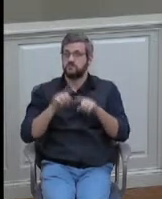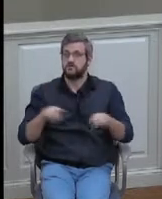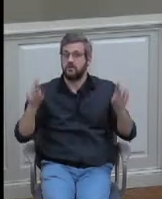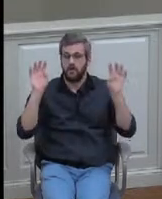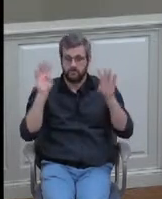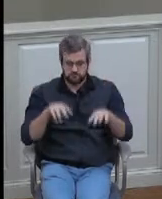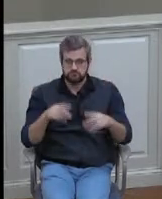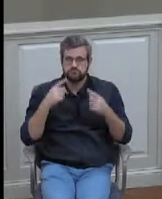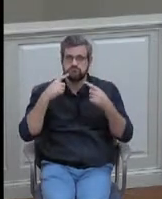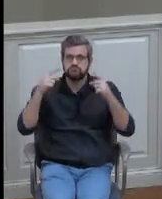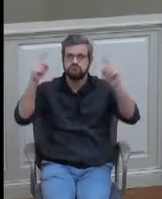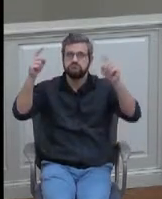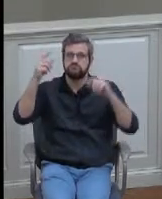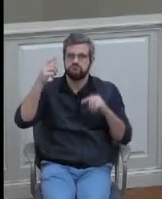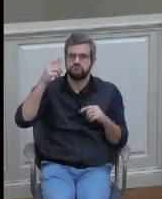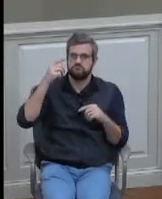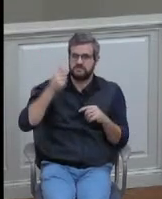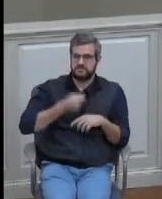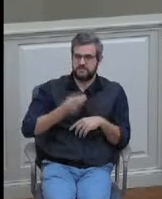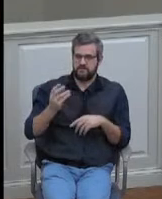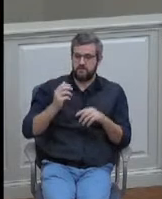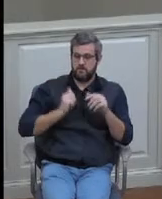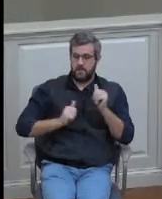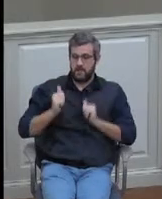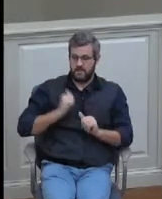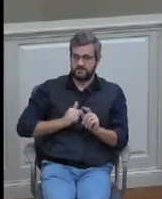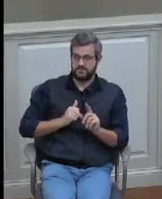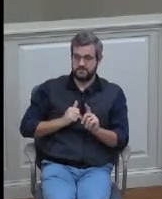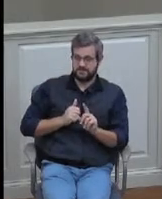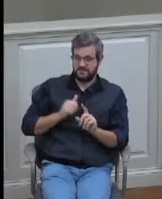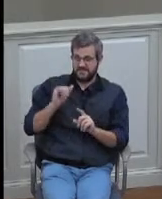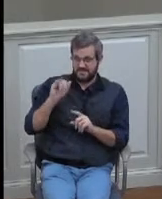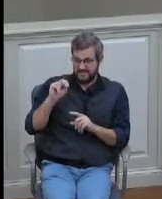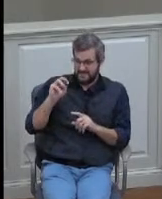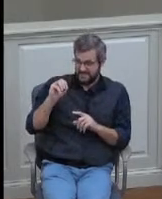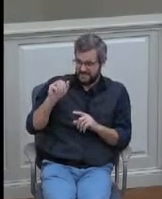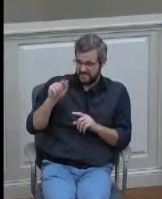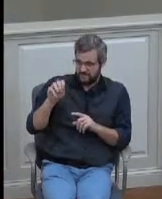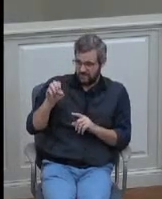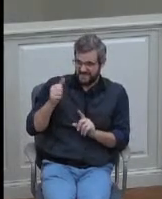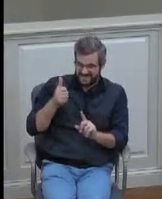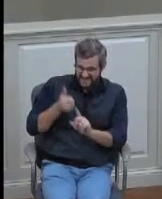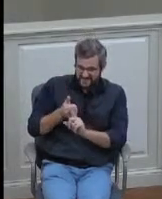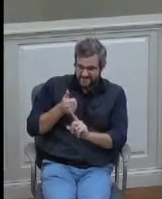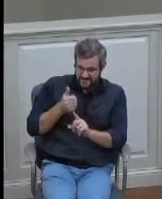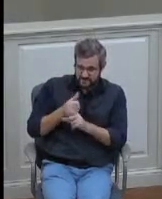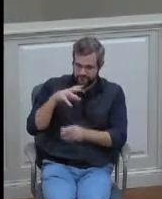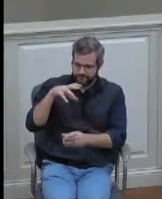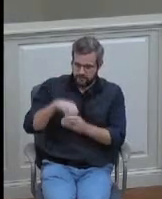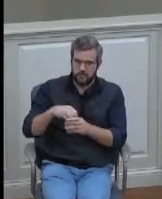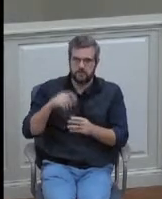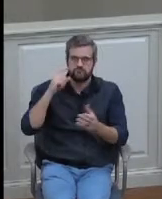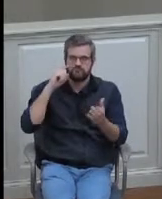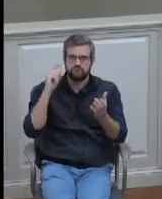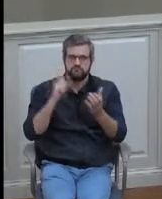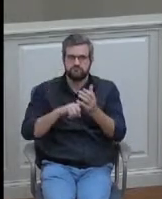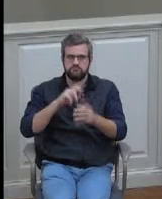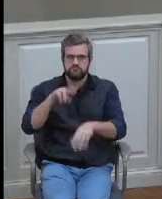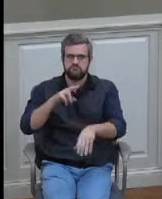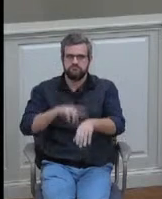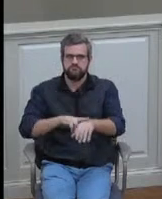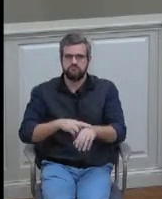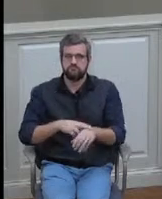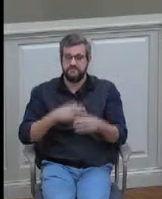acclaimed, having had several of the plays by the inmates recognized and awarded nationally. She also, once she finished that period of